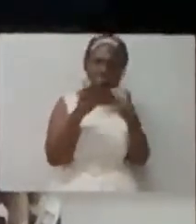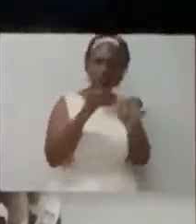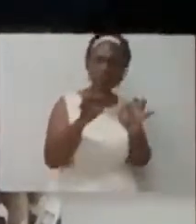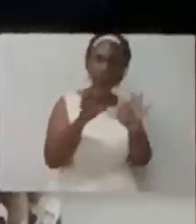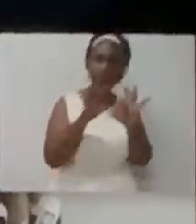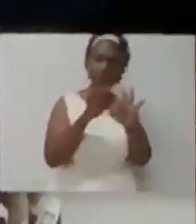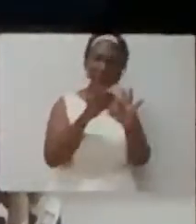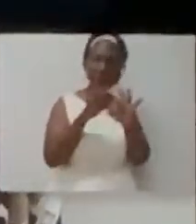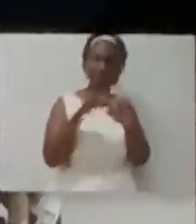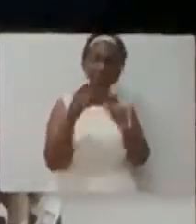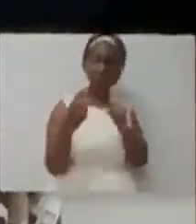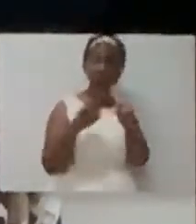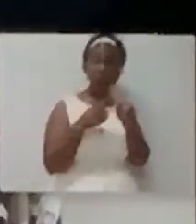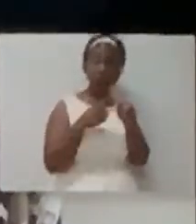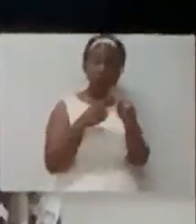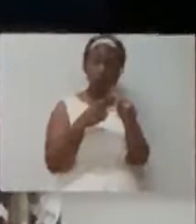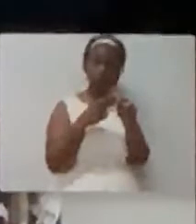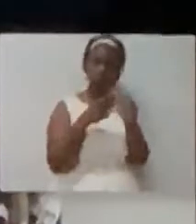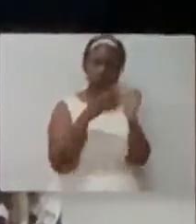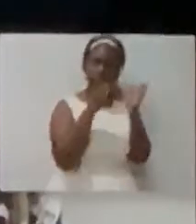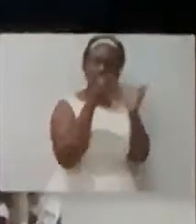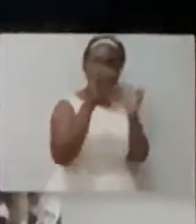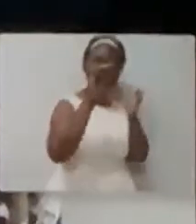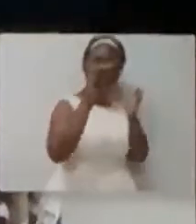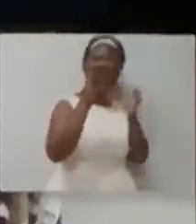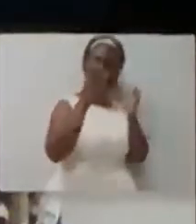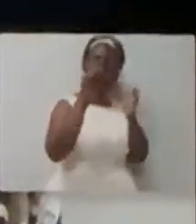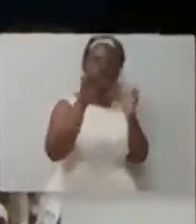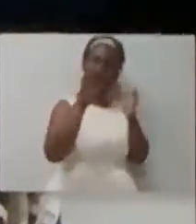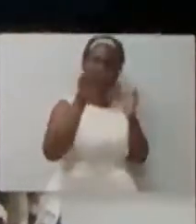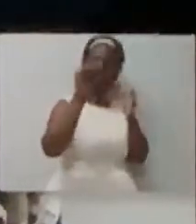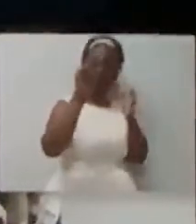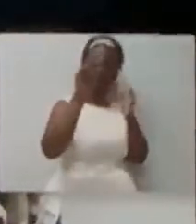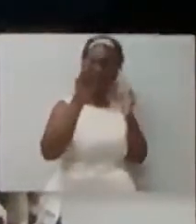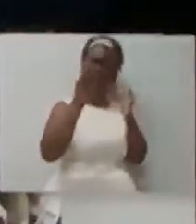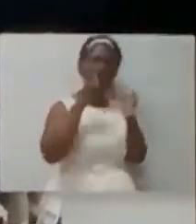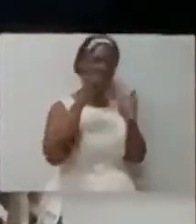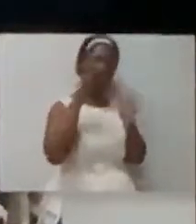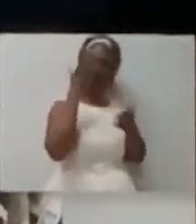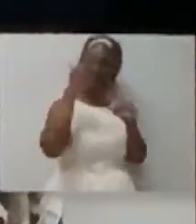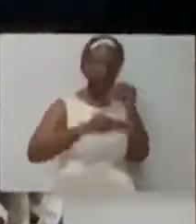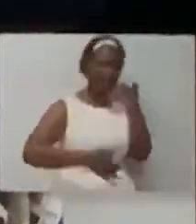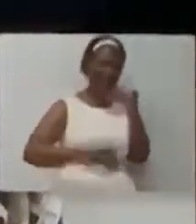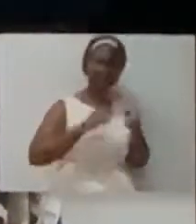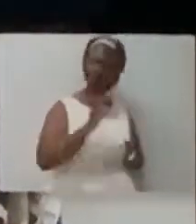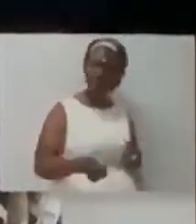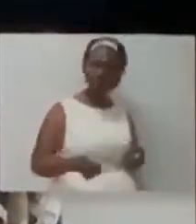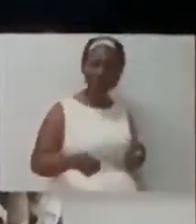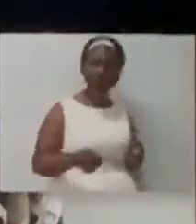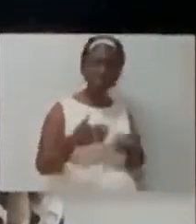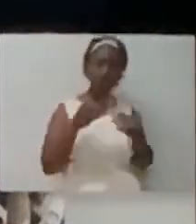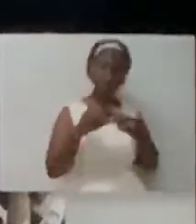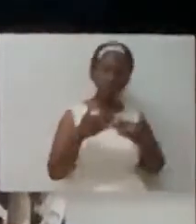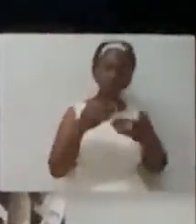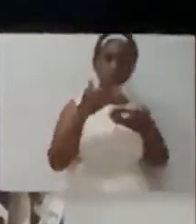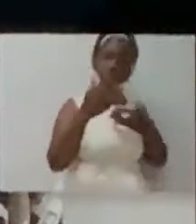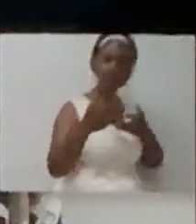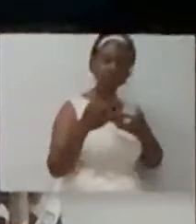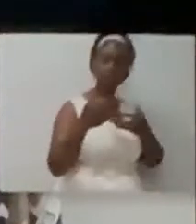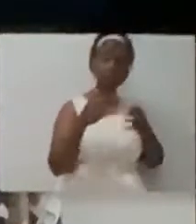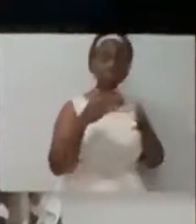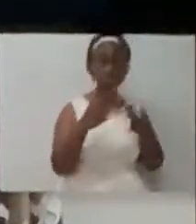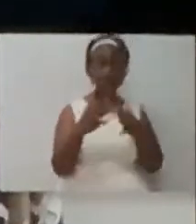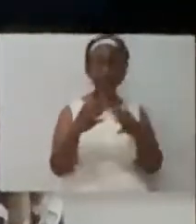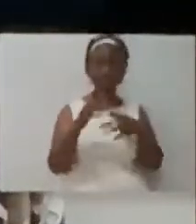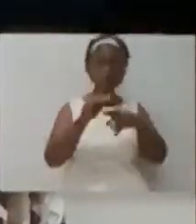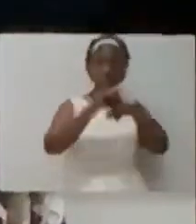isn't your first milestone, and it certainly won't be your last on your journey. For some, your new journey to the next milestone begins with